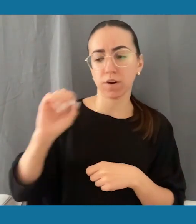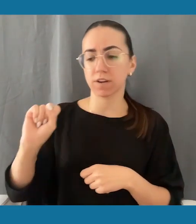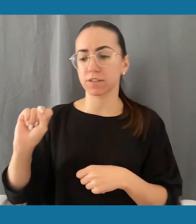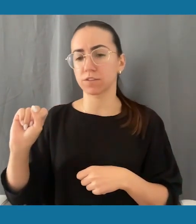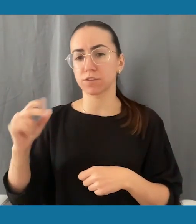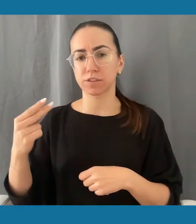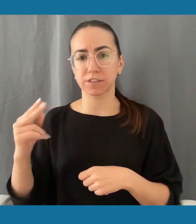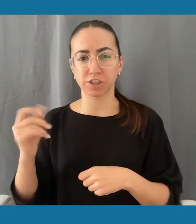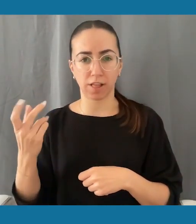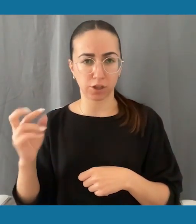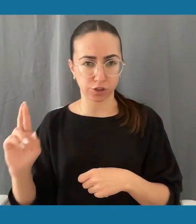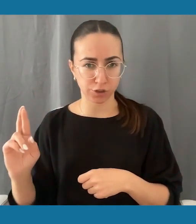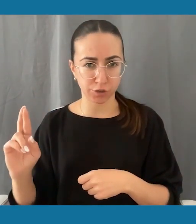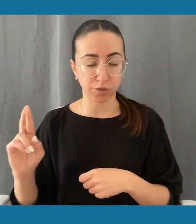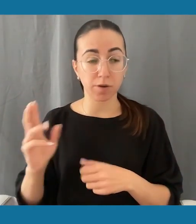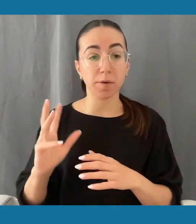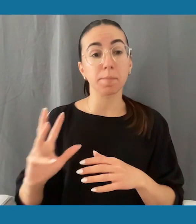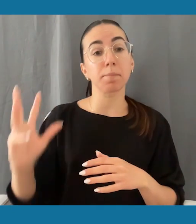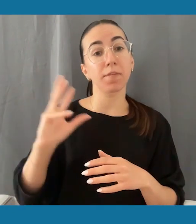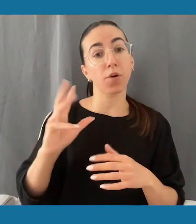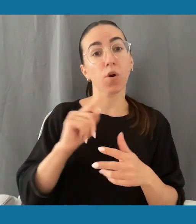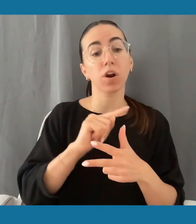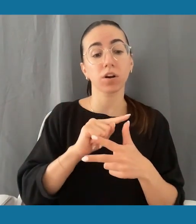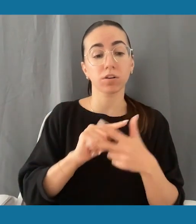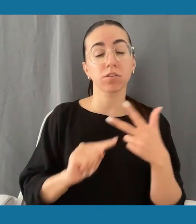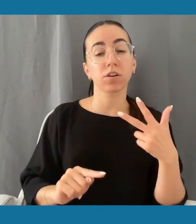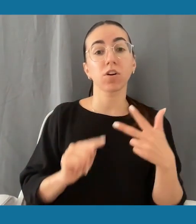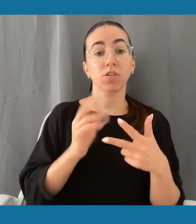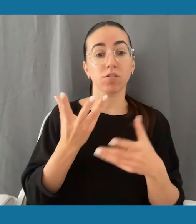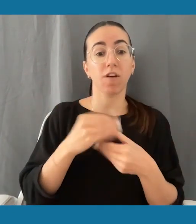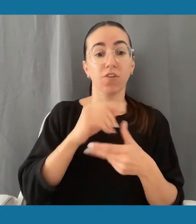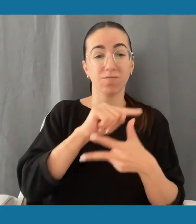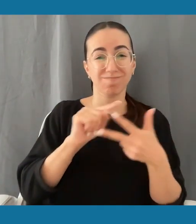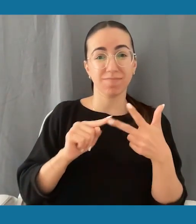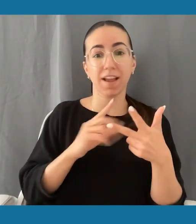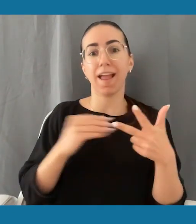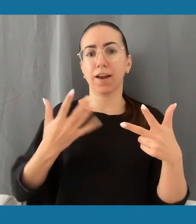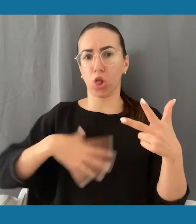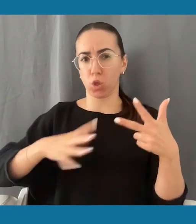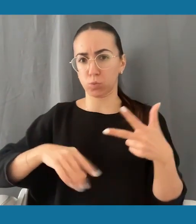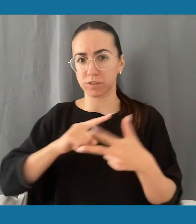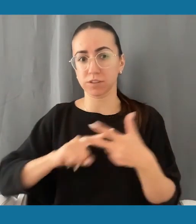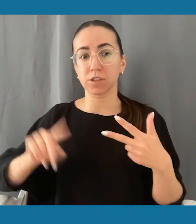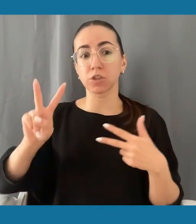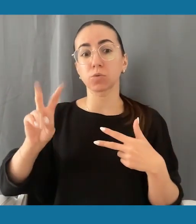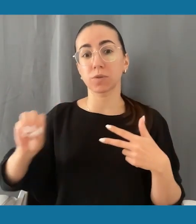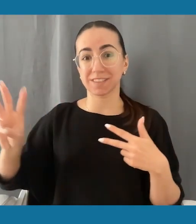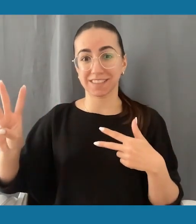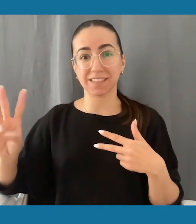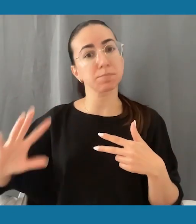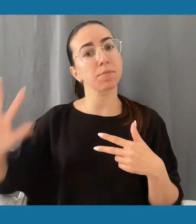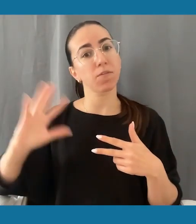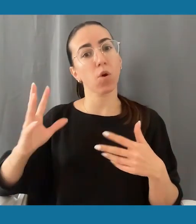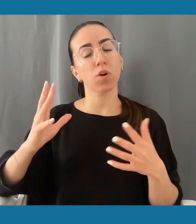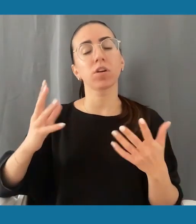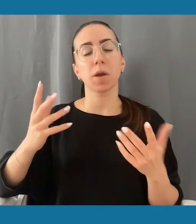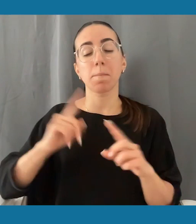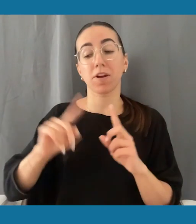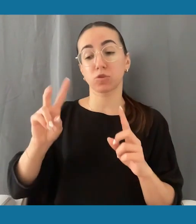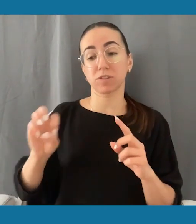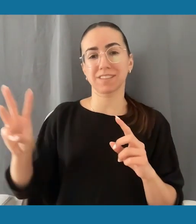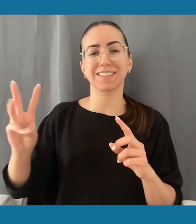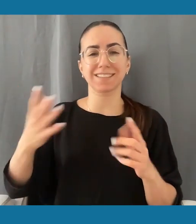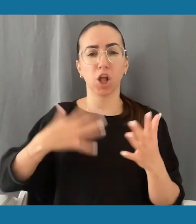It used to cover food, shelter, and clothing. Back in 2006, clothing was removed from